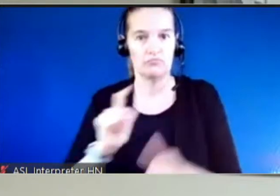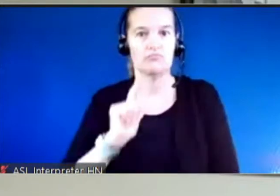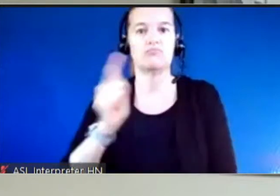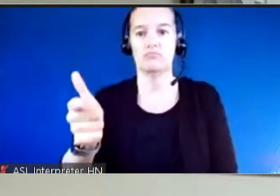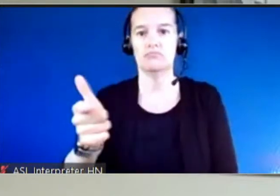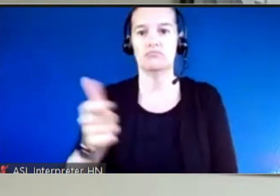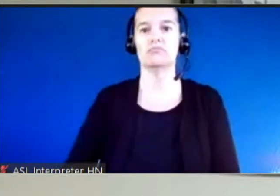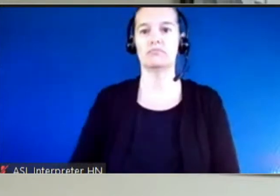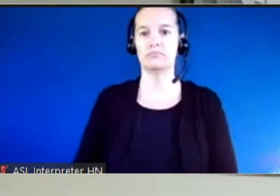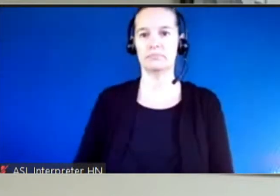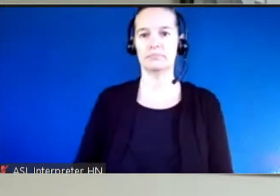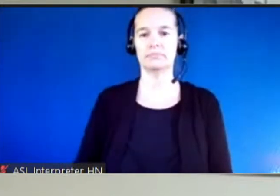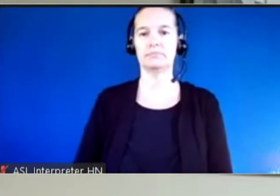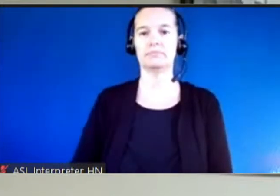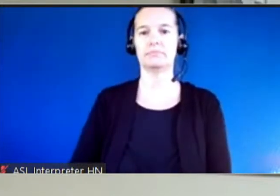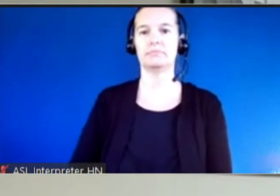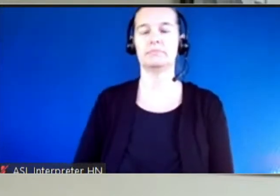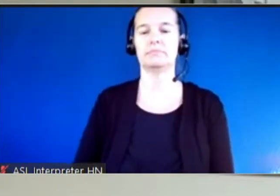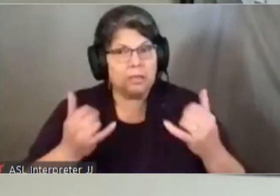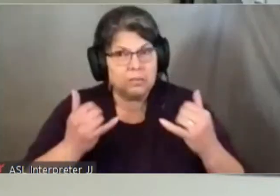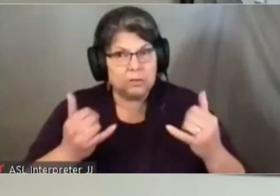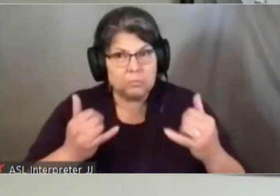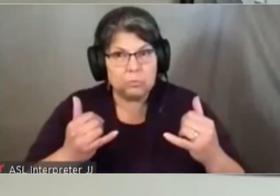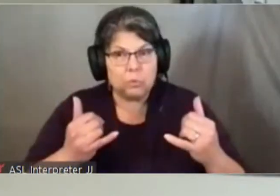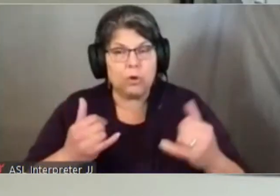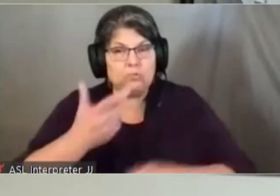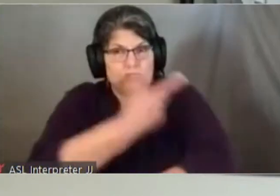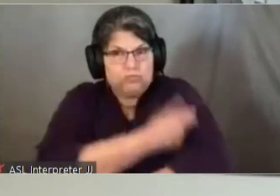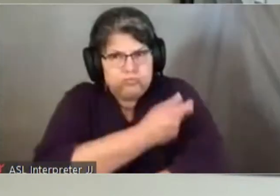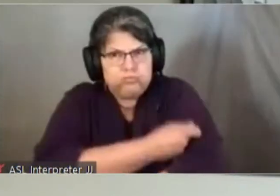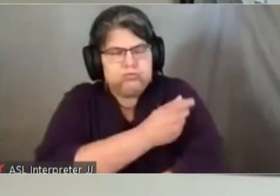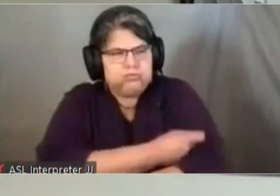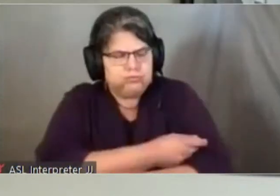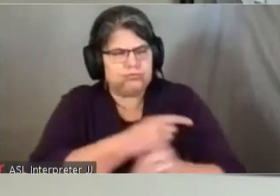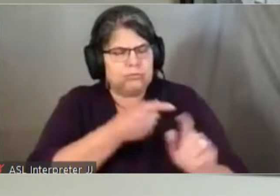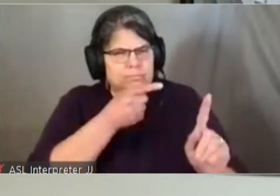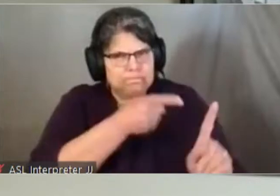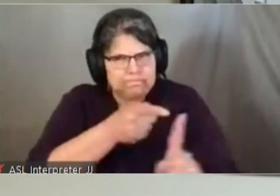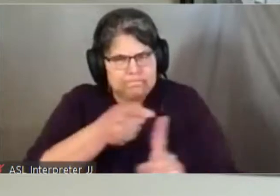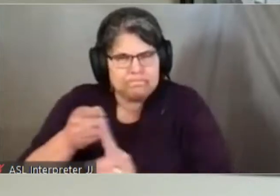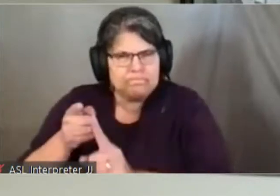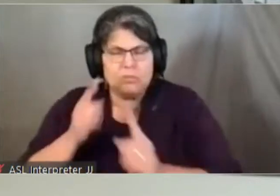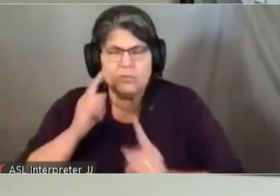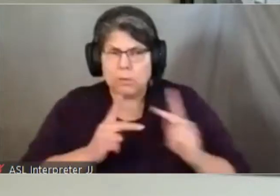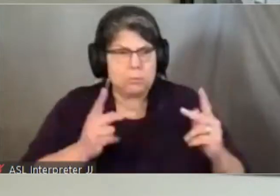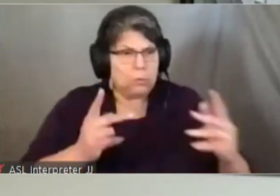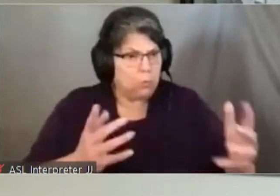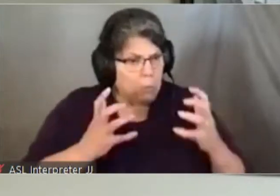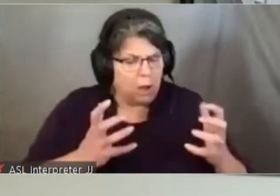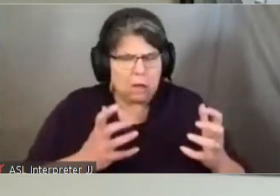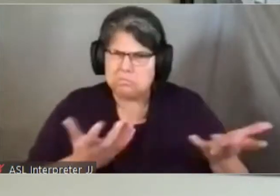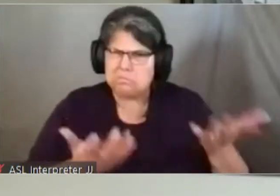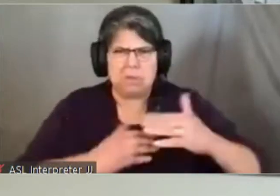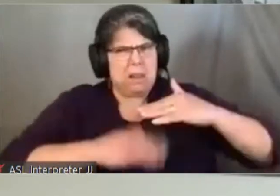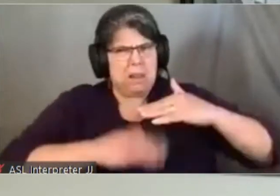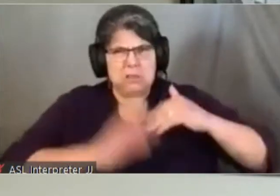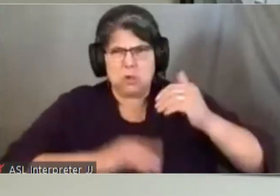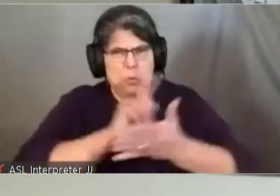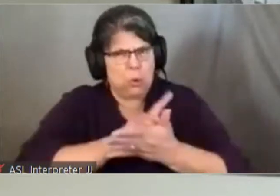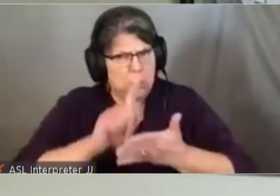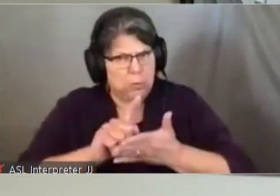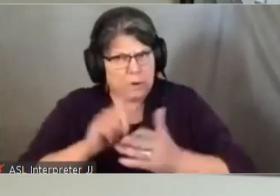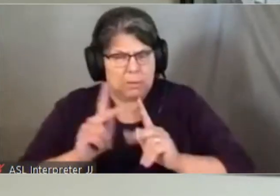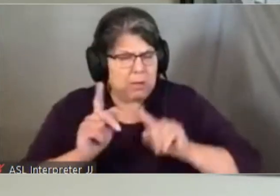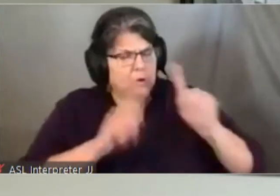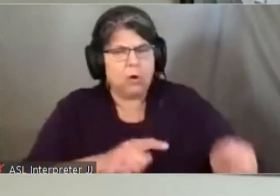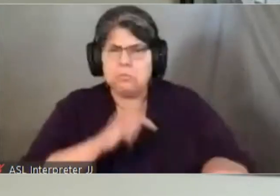At this point, we've been getting the vaccines out to people who want it within 1 week and waiting no